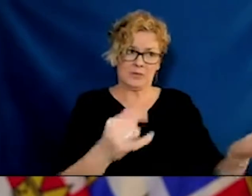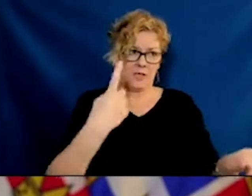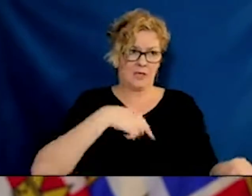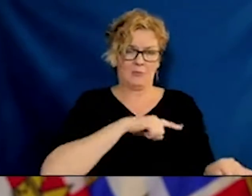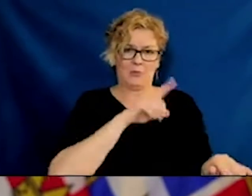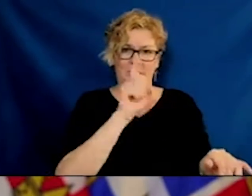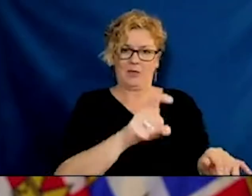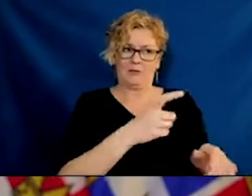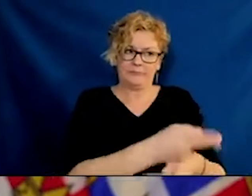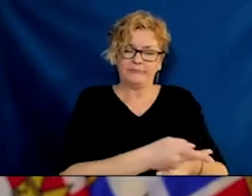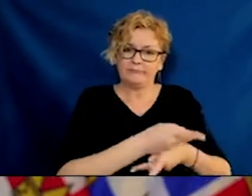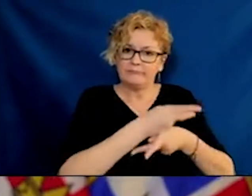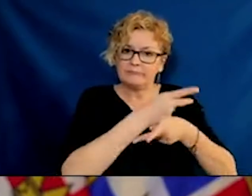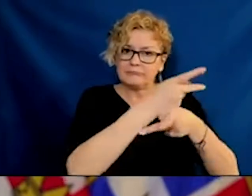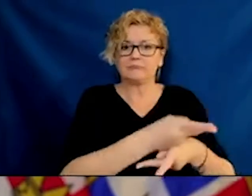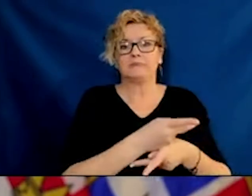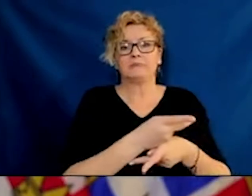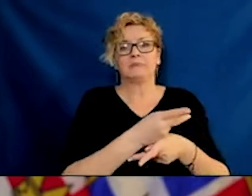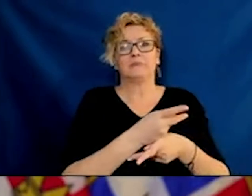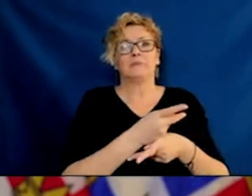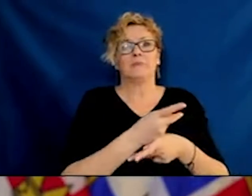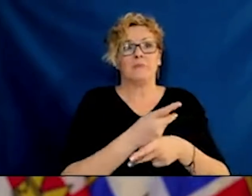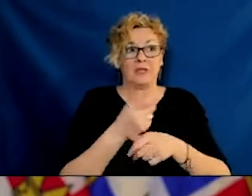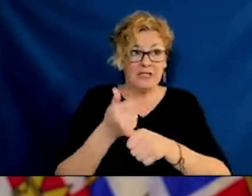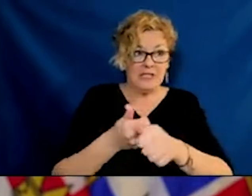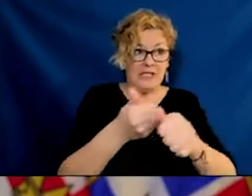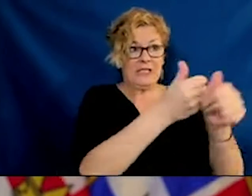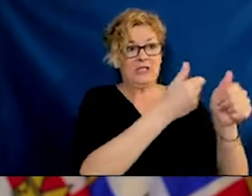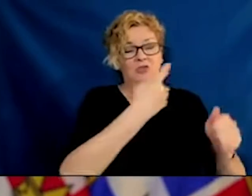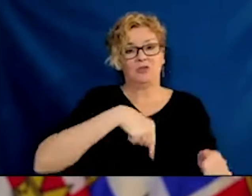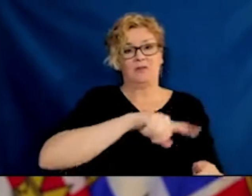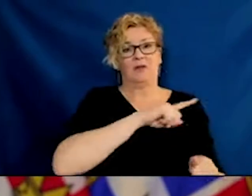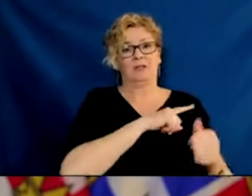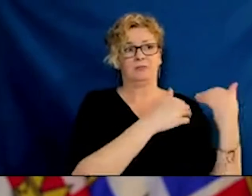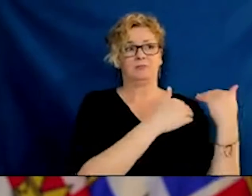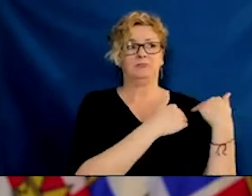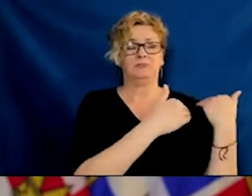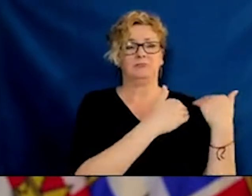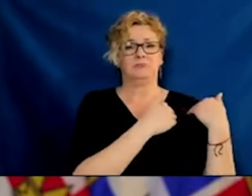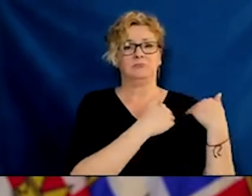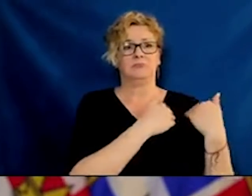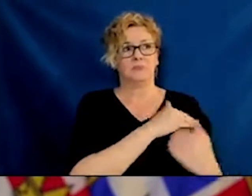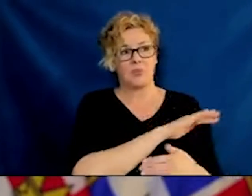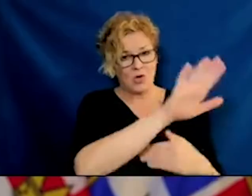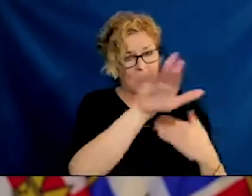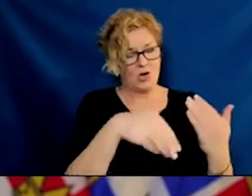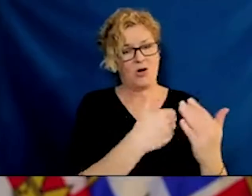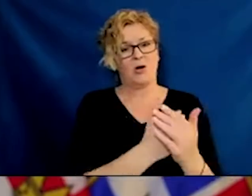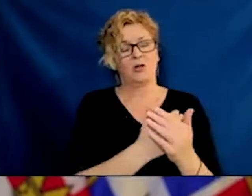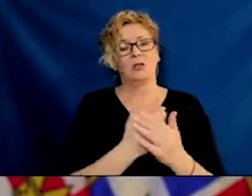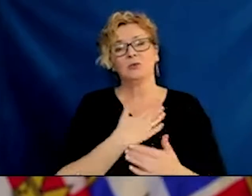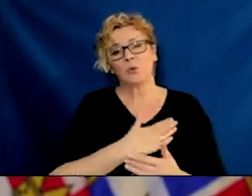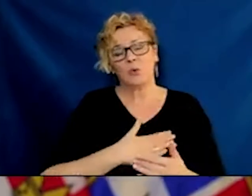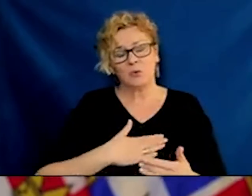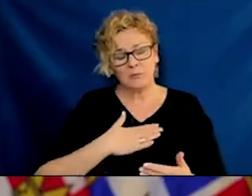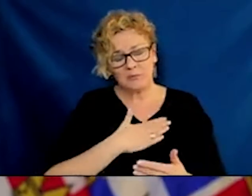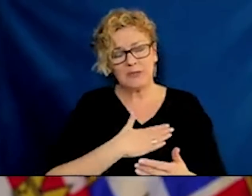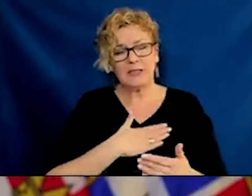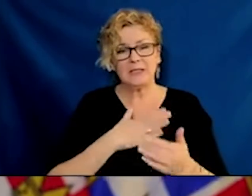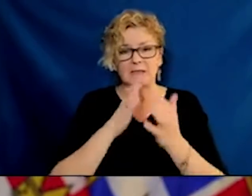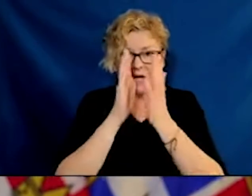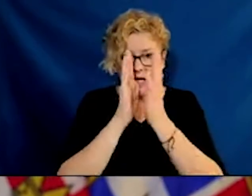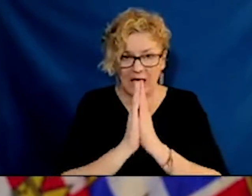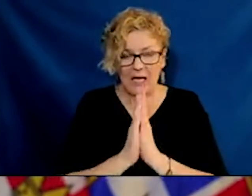we all do now. My ask of you is to take a step back and remember